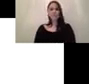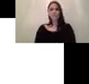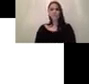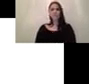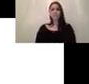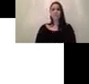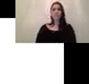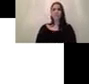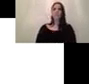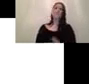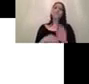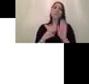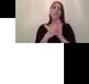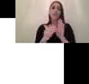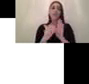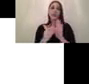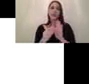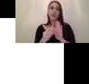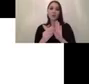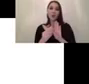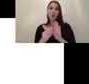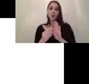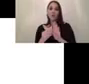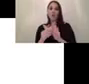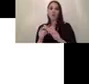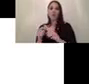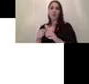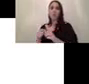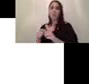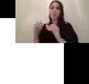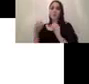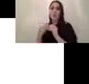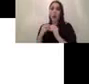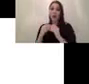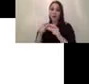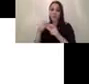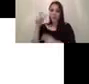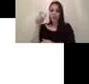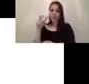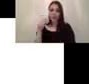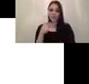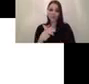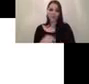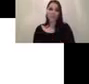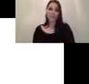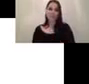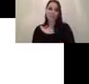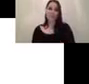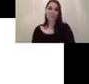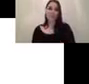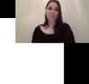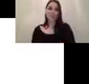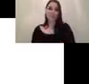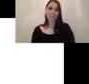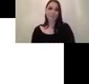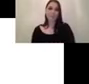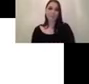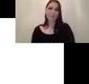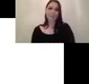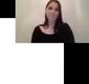connection on the backbone for the darknet and ResNext 50. Some